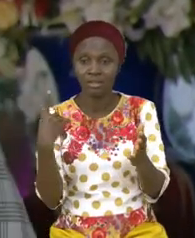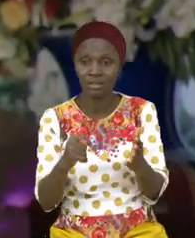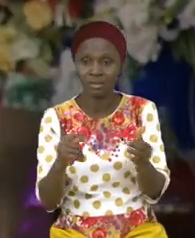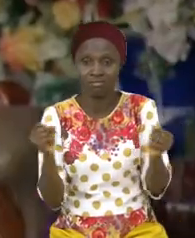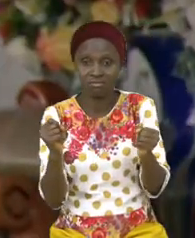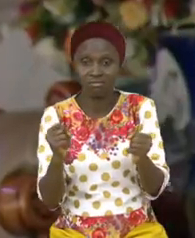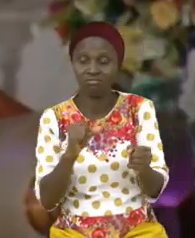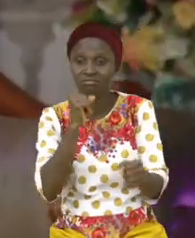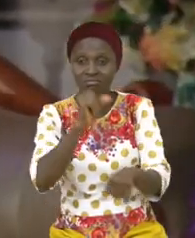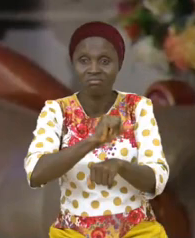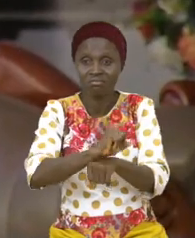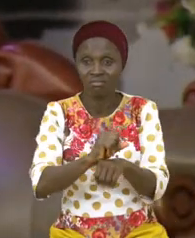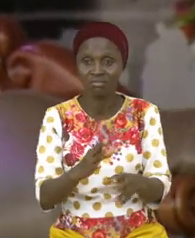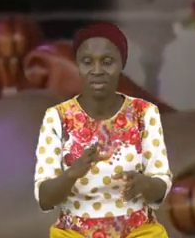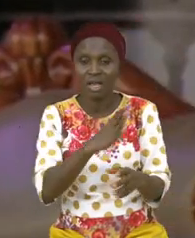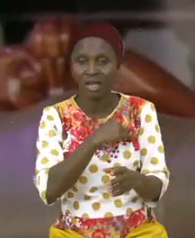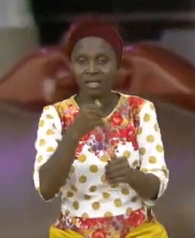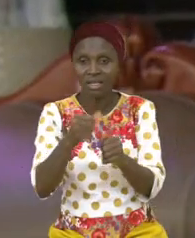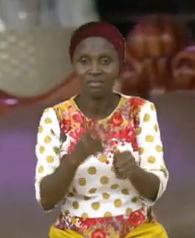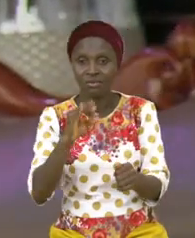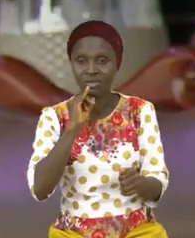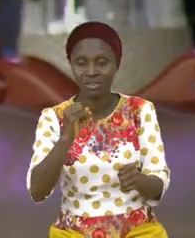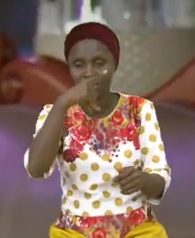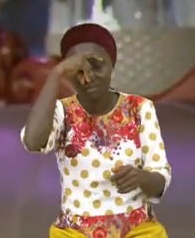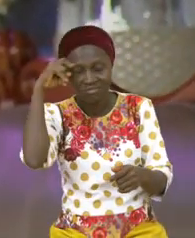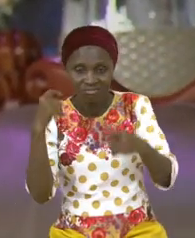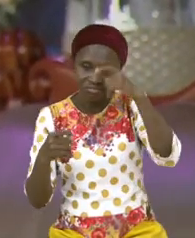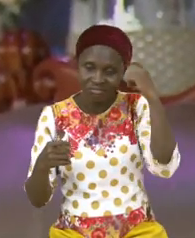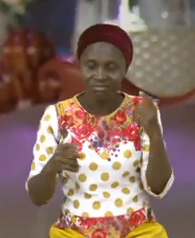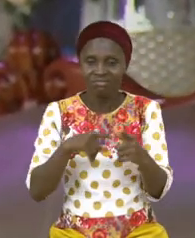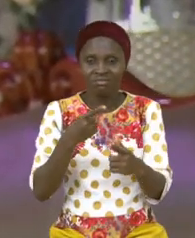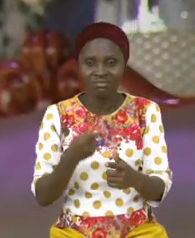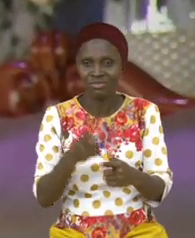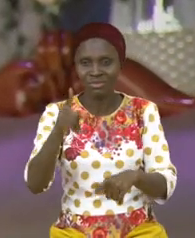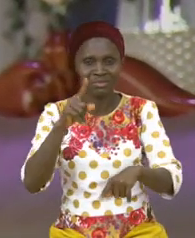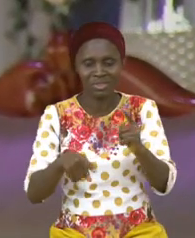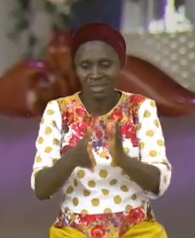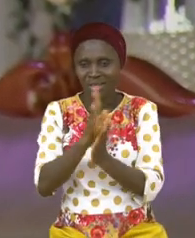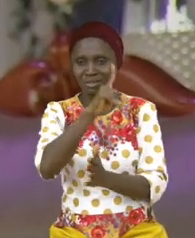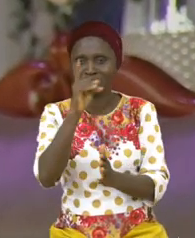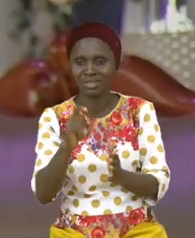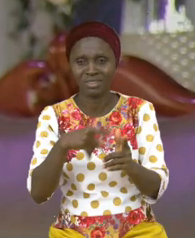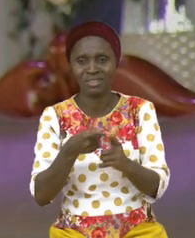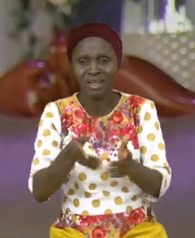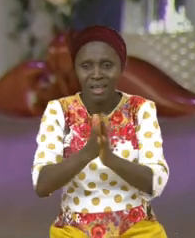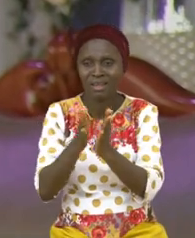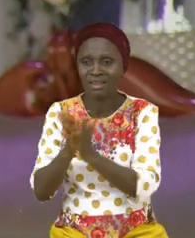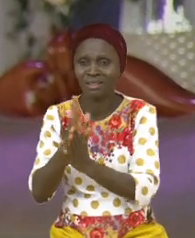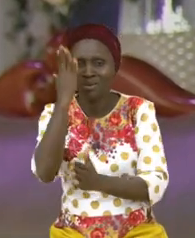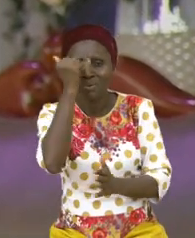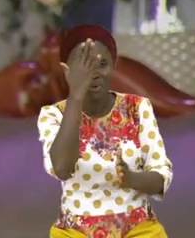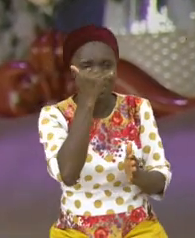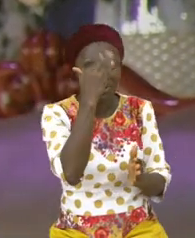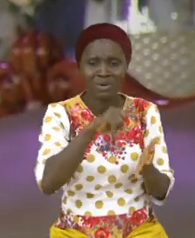instead of thinking on answering their questions, the questions on the exam paper, they are asking, why is the